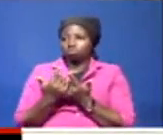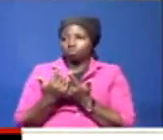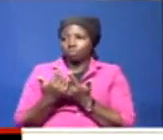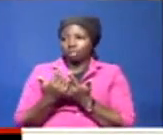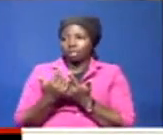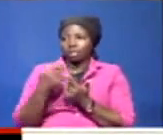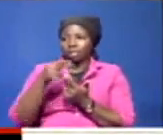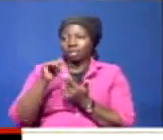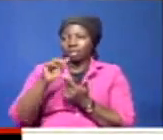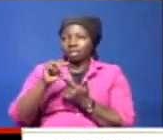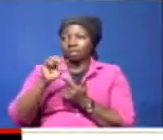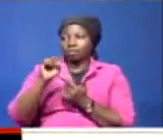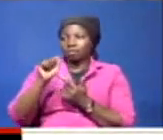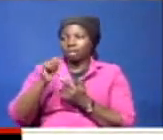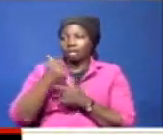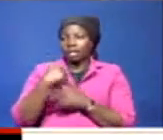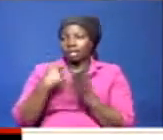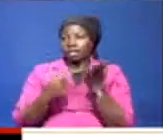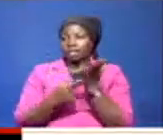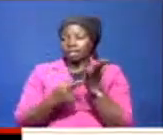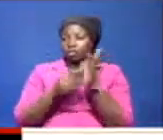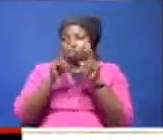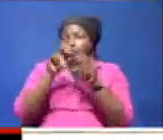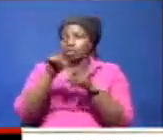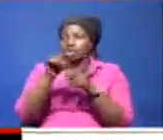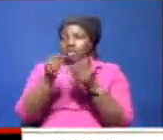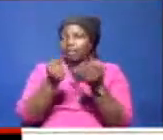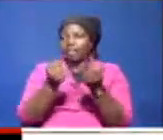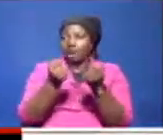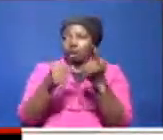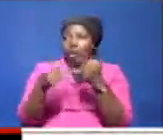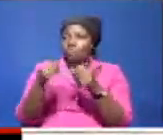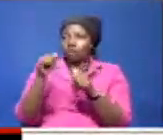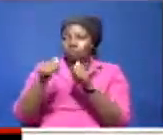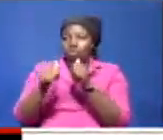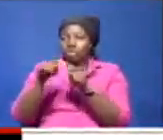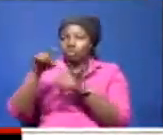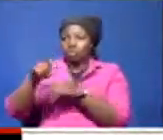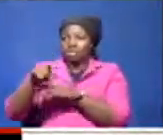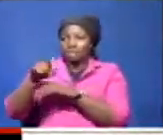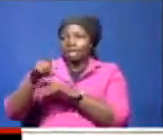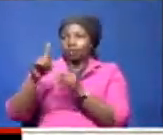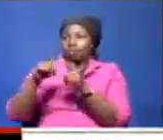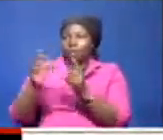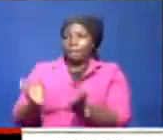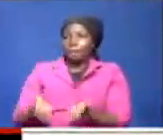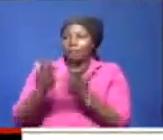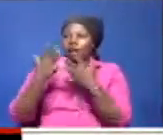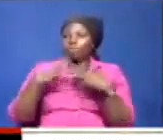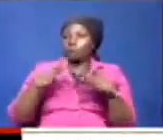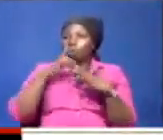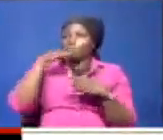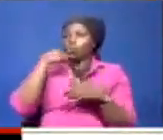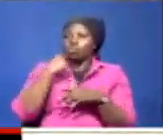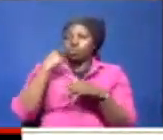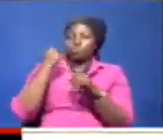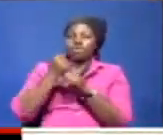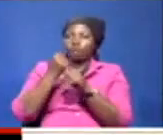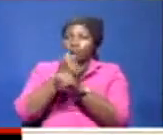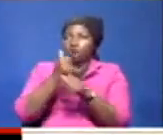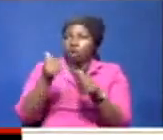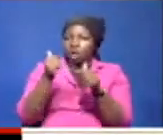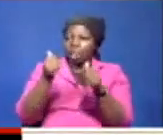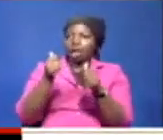issue. So this was a rally that you had to survive. And the guys who took their trophies on the podium, they really deserved it. And